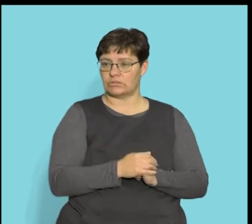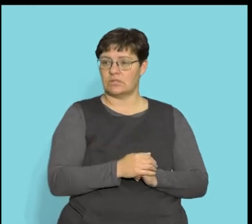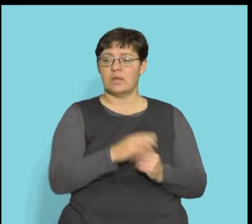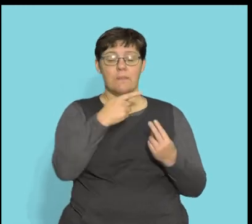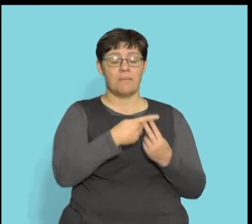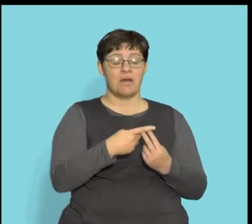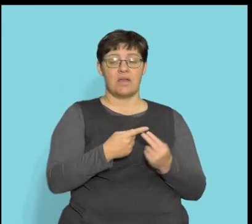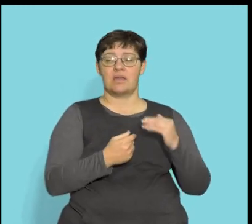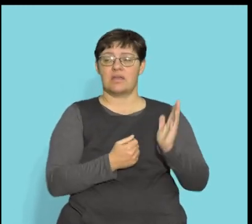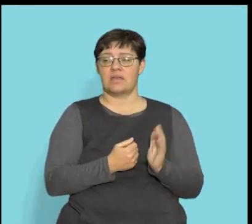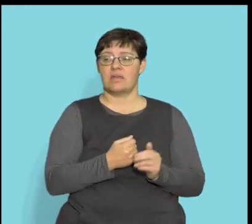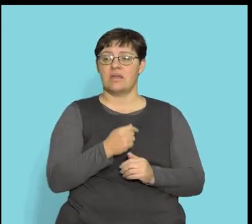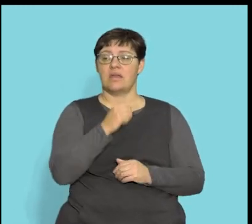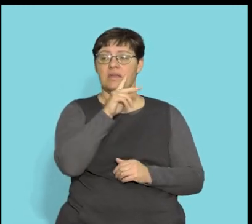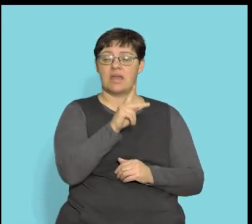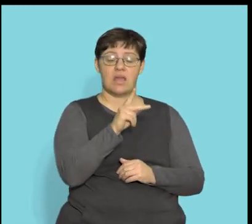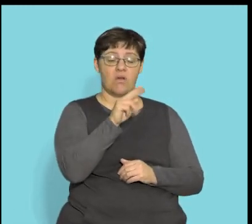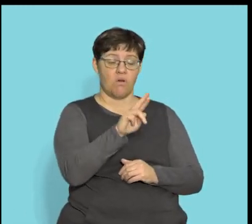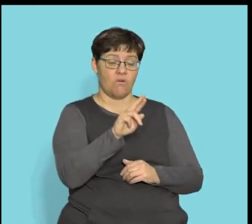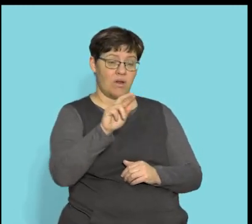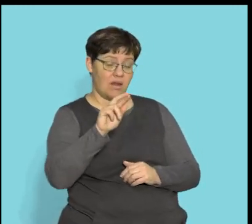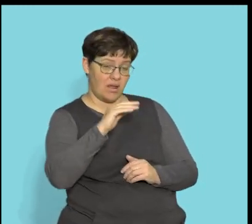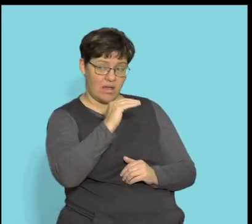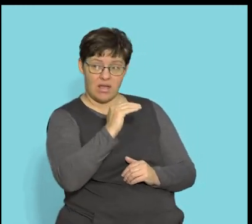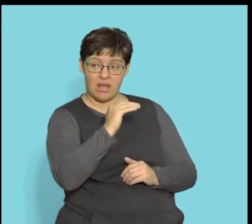this in, it's going to be pi times krl